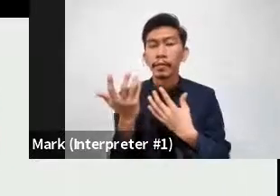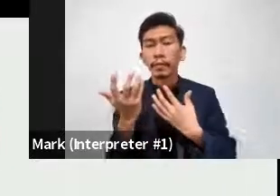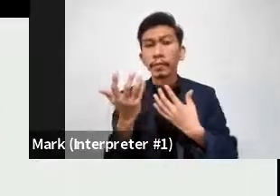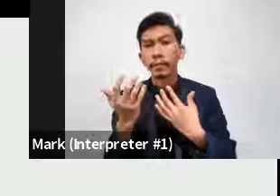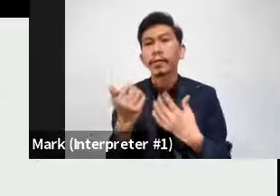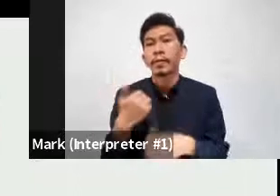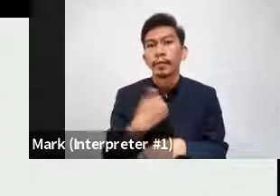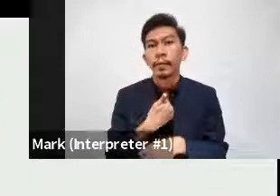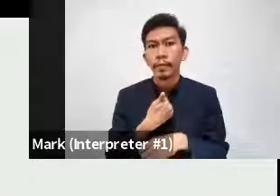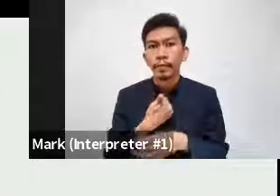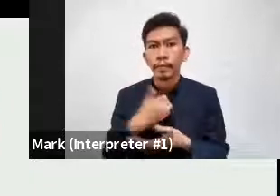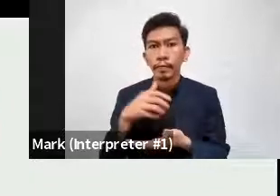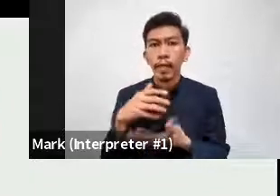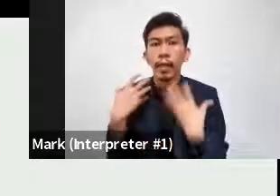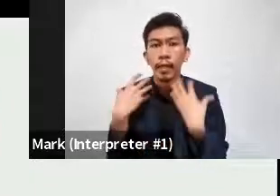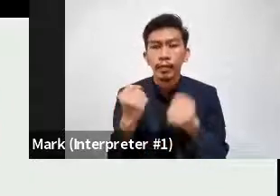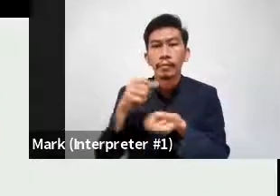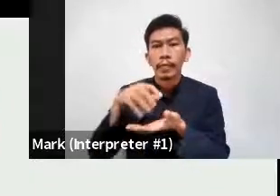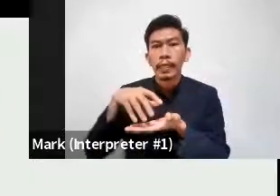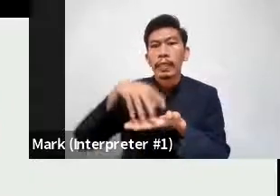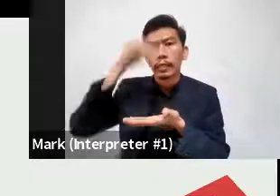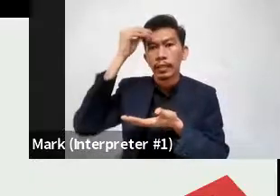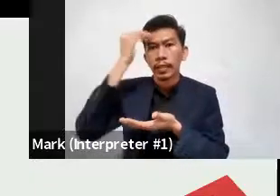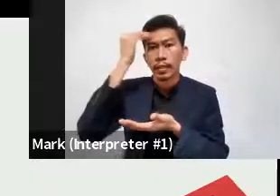and community participation.